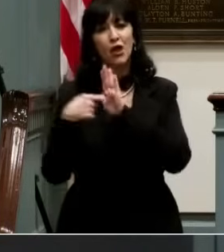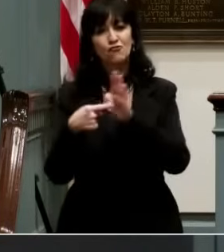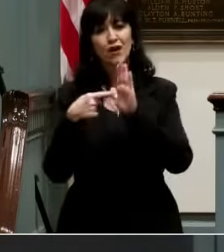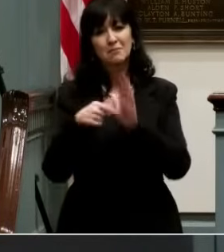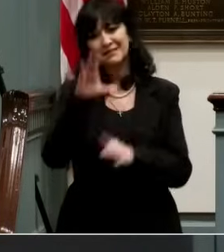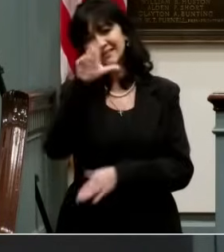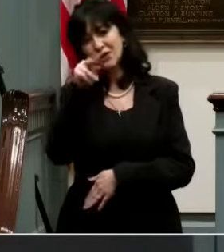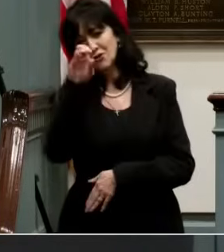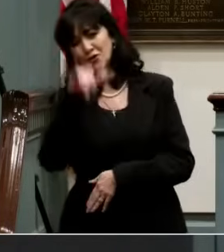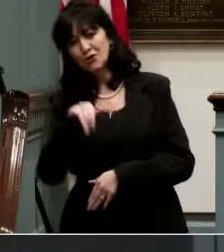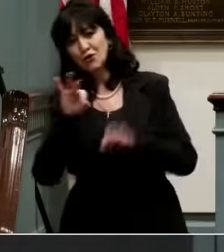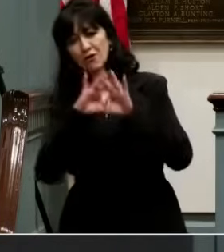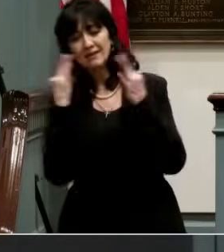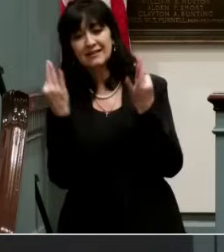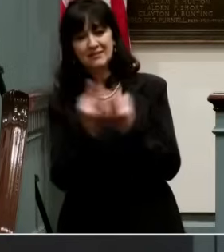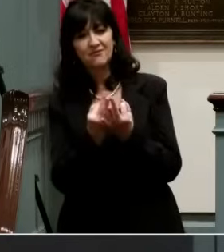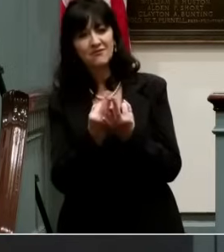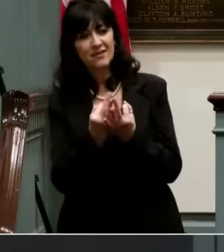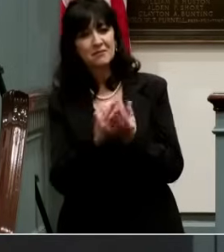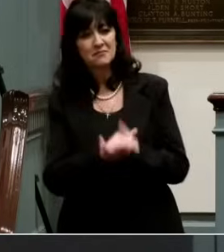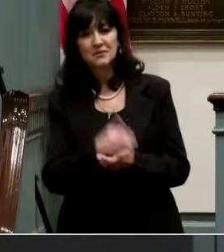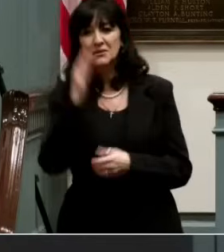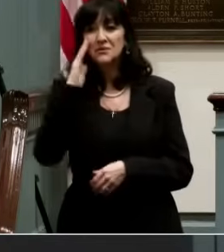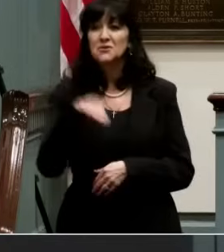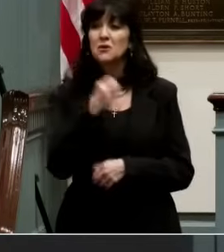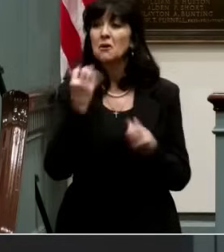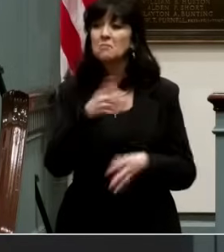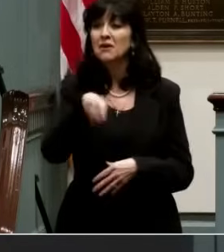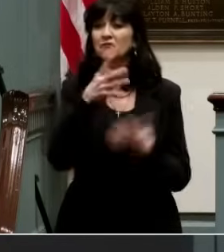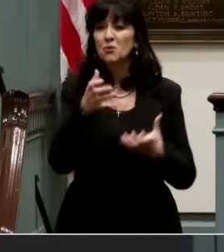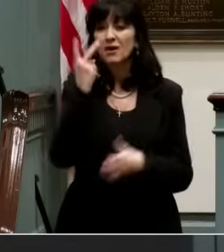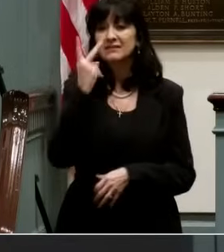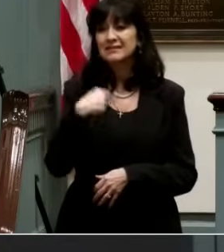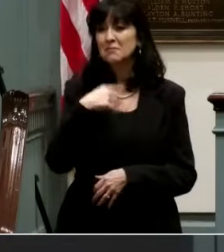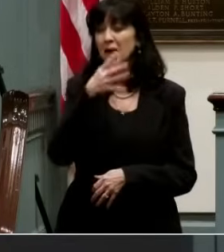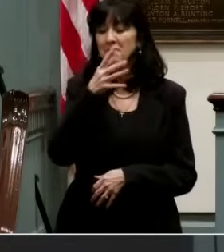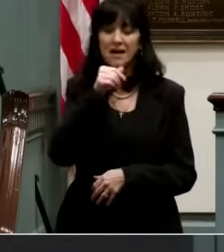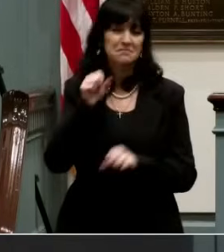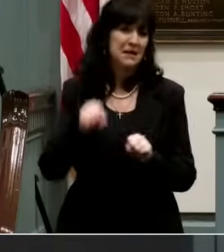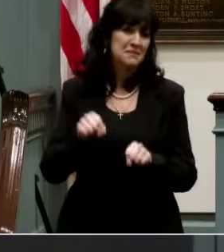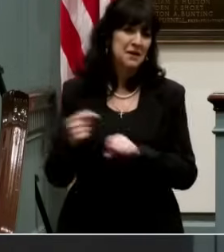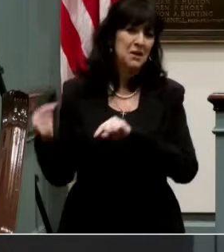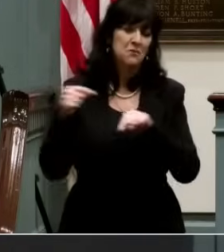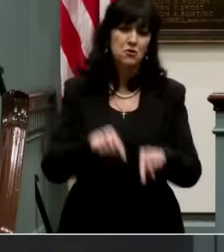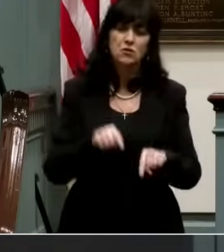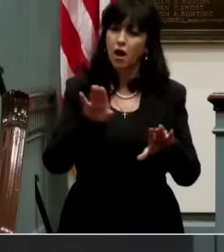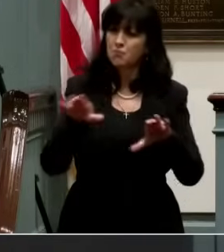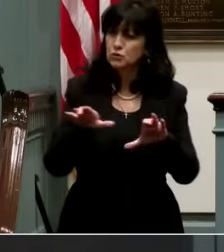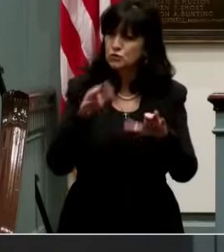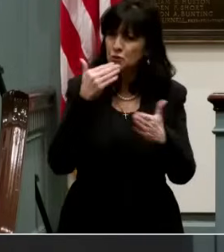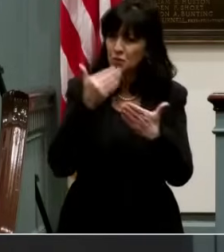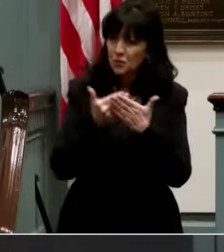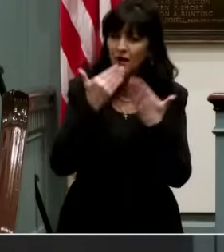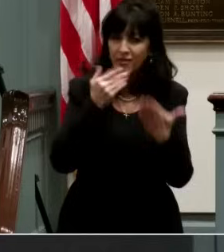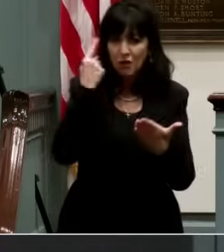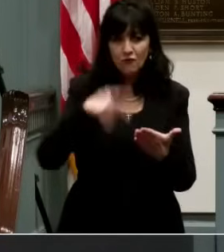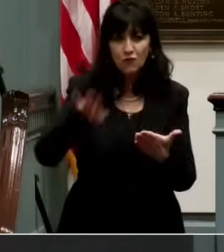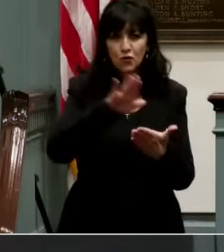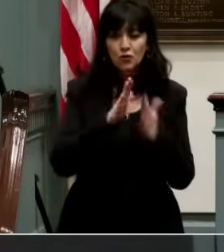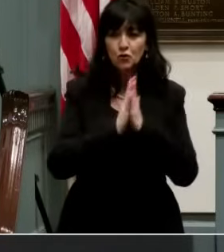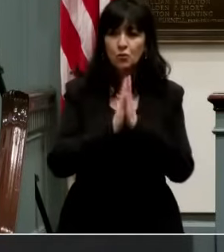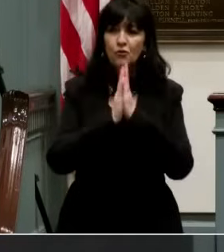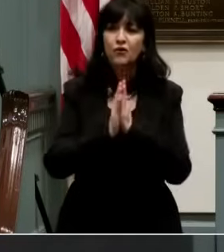Carney clan today. My mother, I know, many of you wanted to see my mother. She's not able to be with us. She's doing well. Thank you for your prayers.